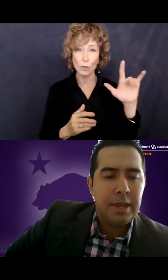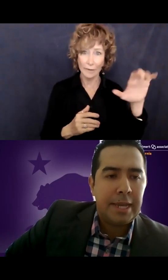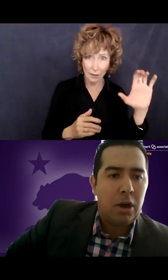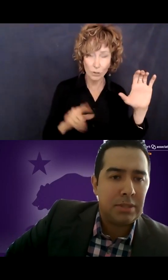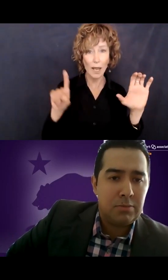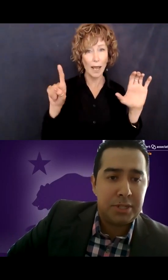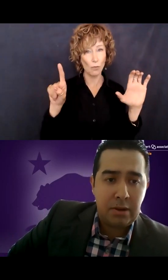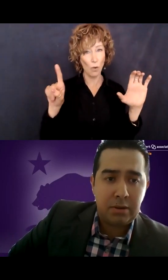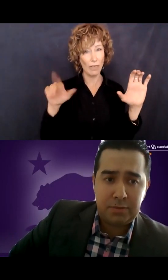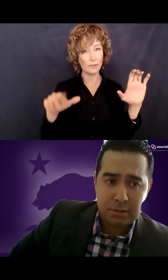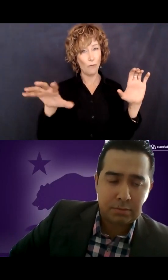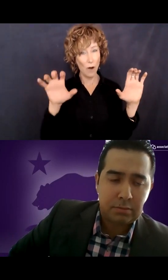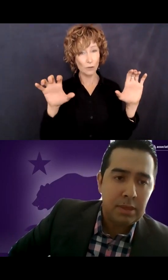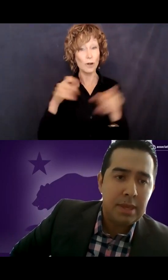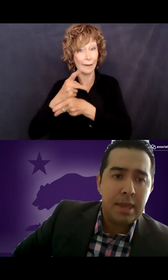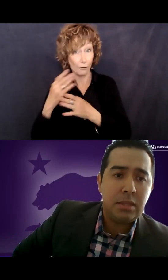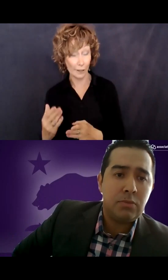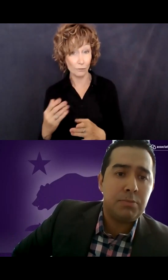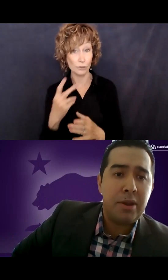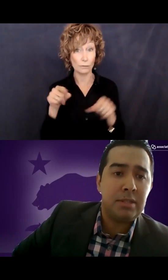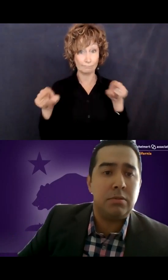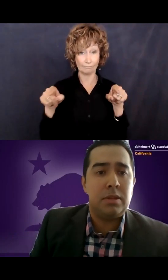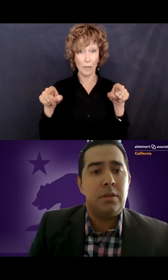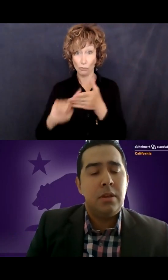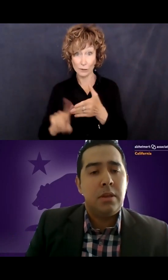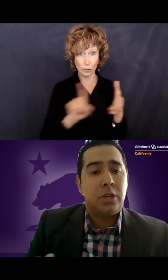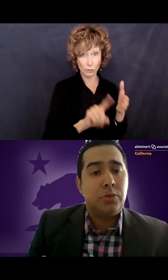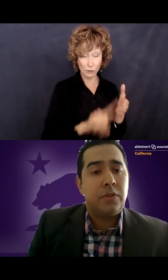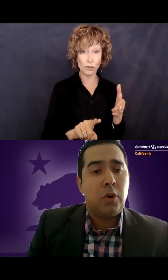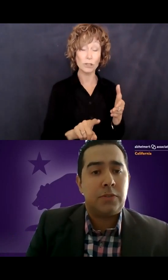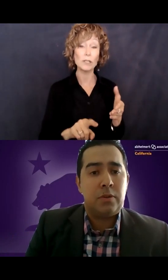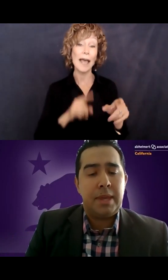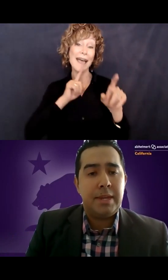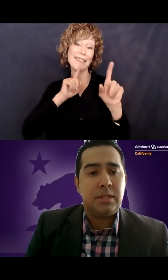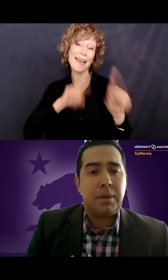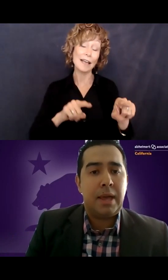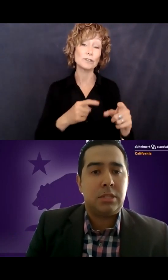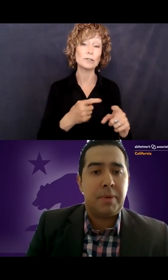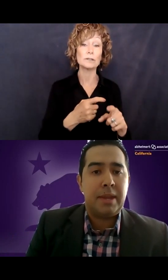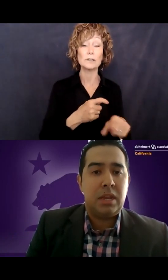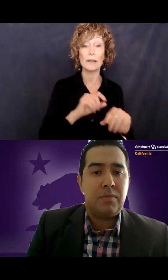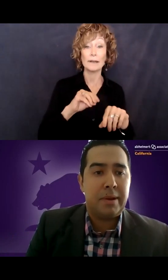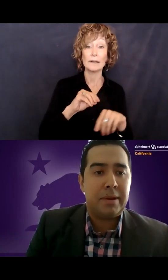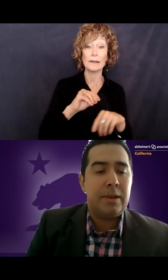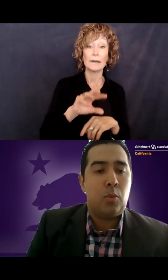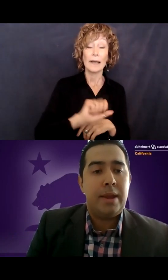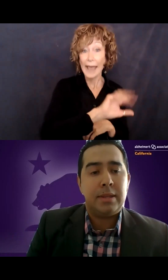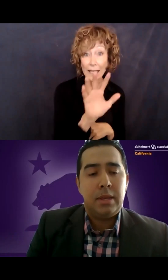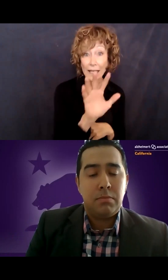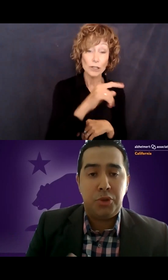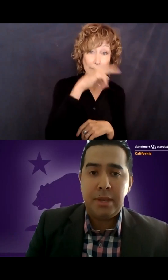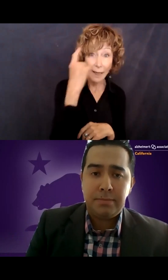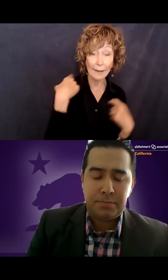1,400 Alzheimer's caregivers. And the respondents included folks from the Asian, Black, Hispanic, Native American, and